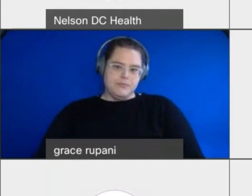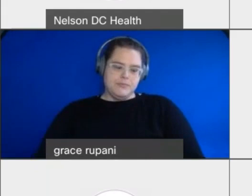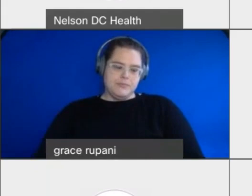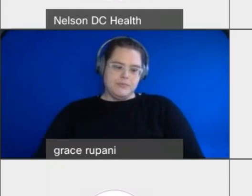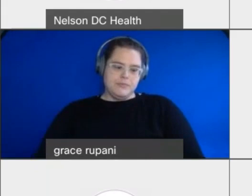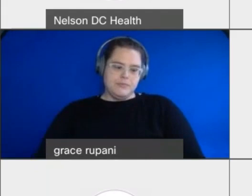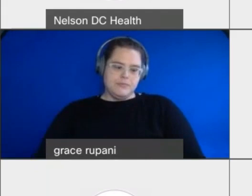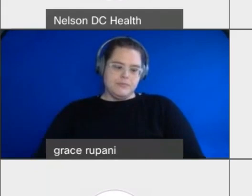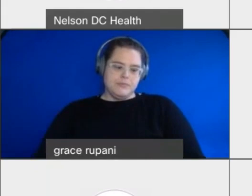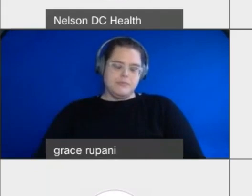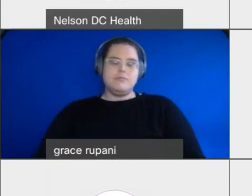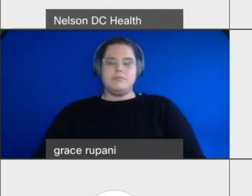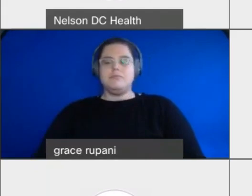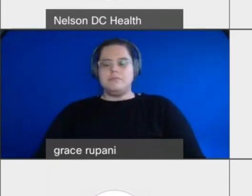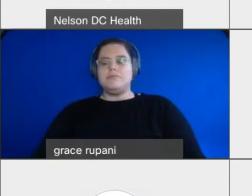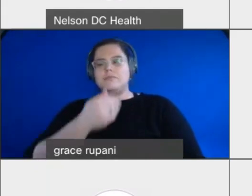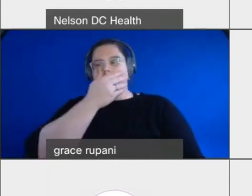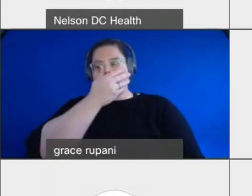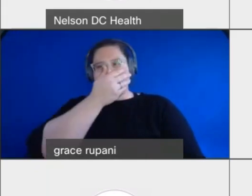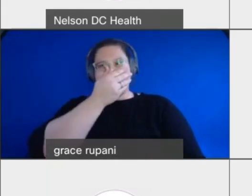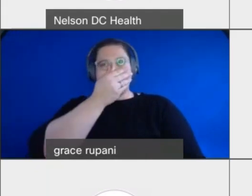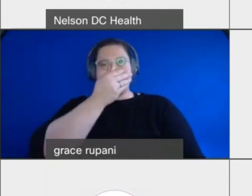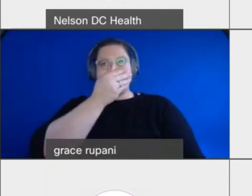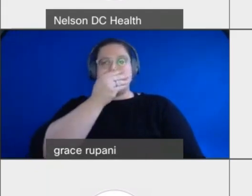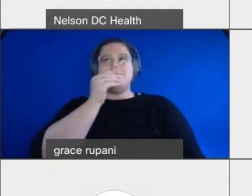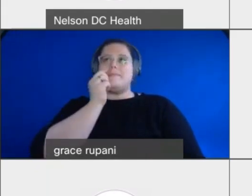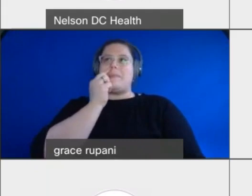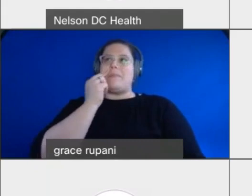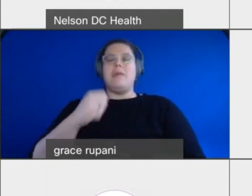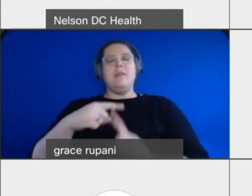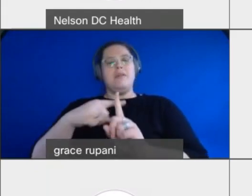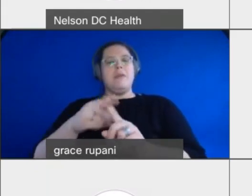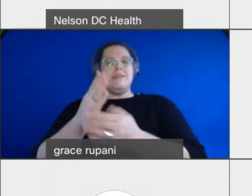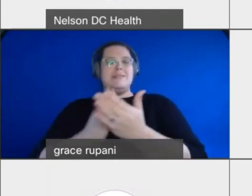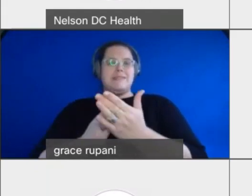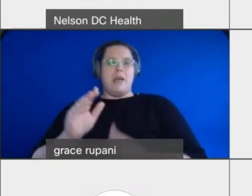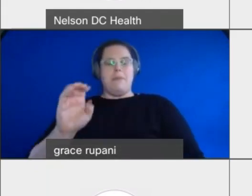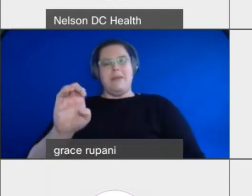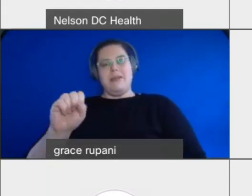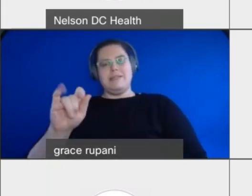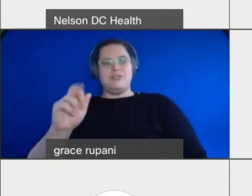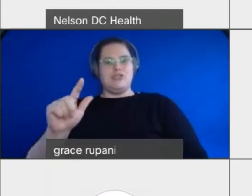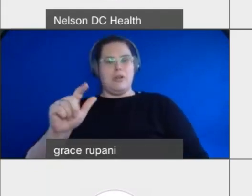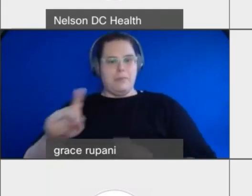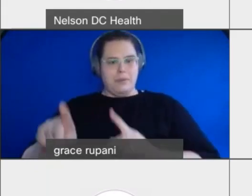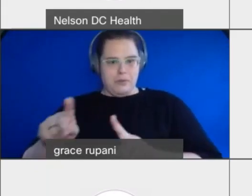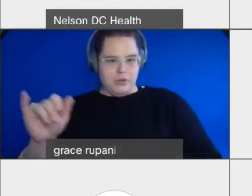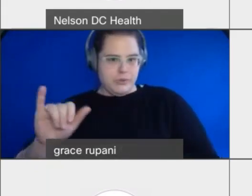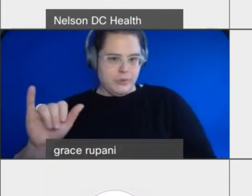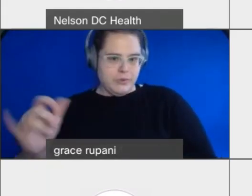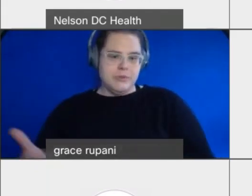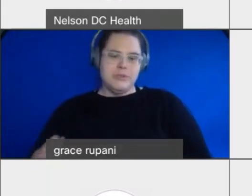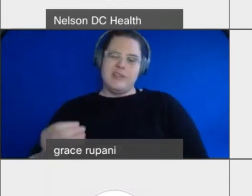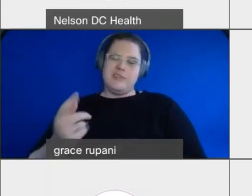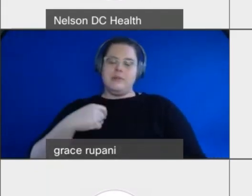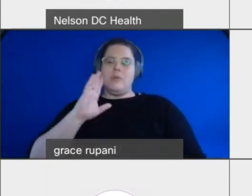essential personnel, and which essential personnel will be communicated at that time. As I said, I think the challenge is